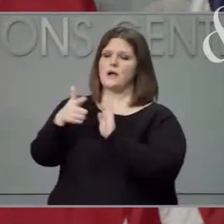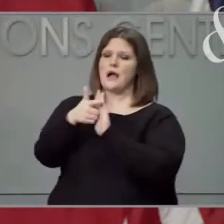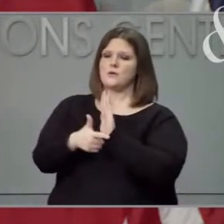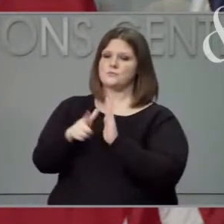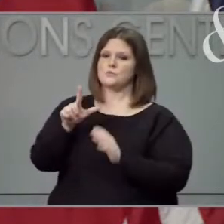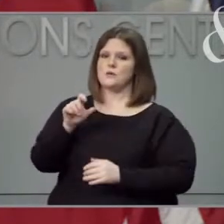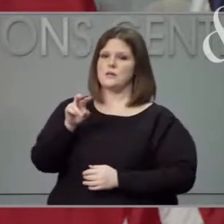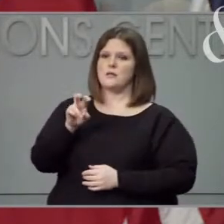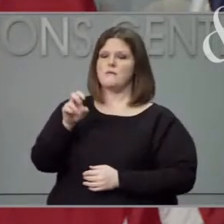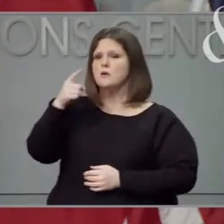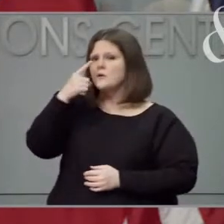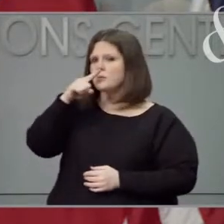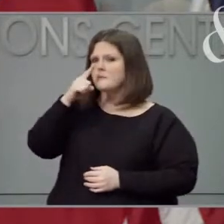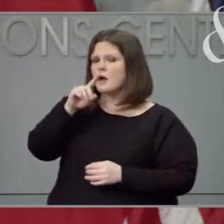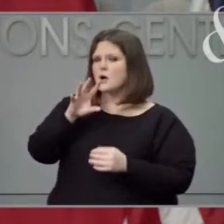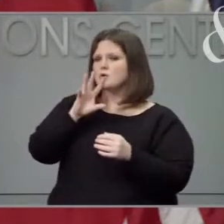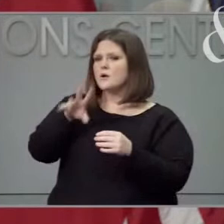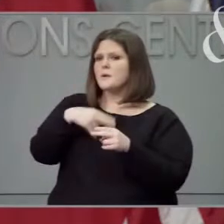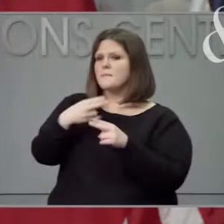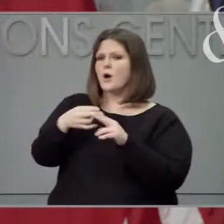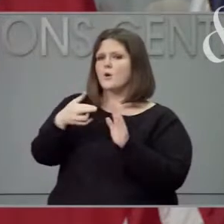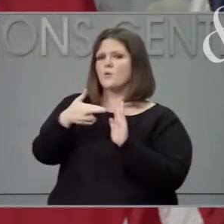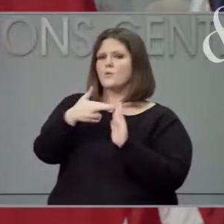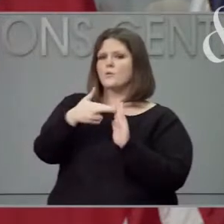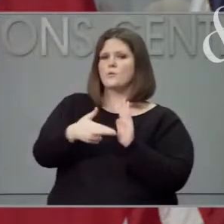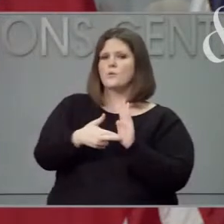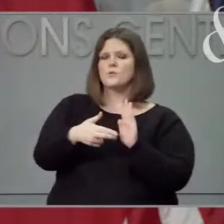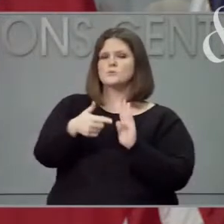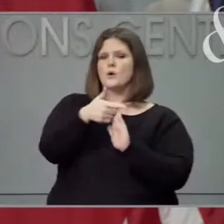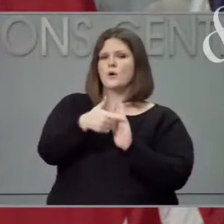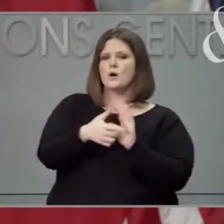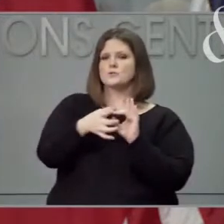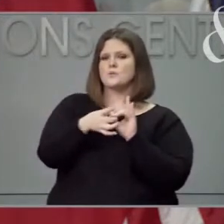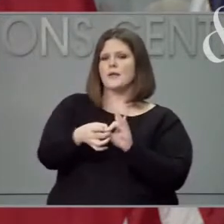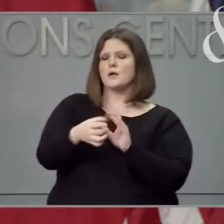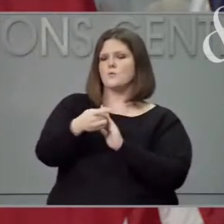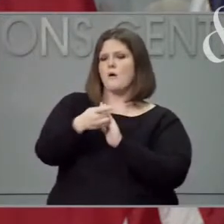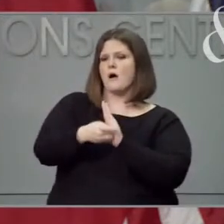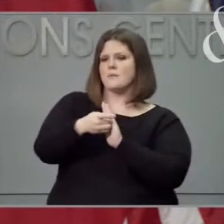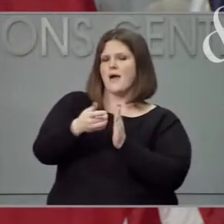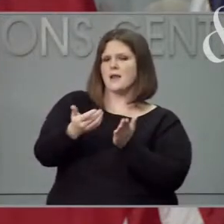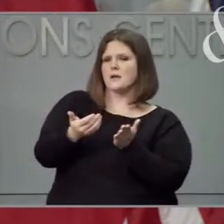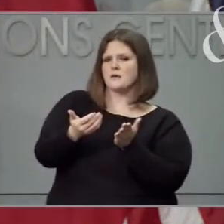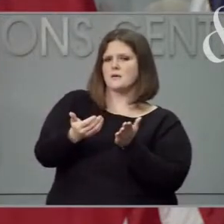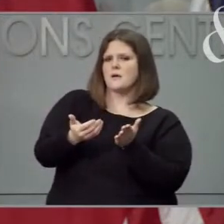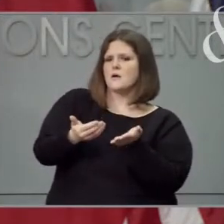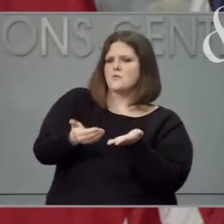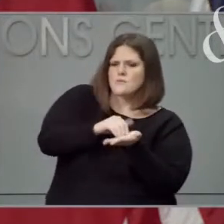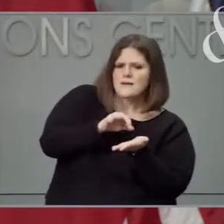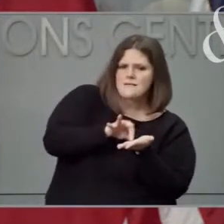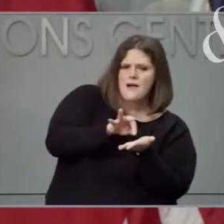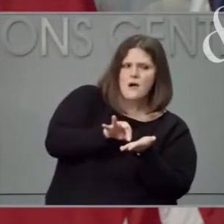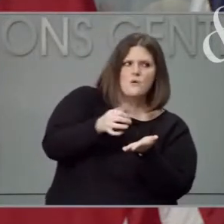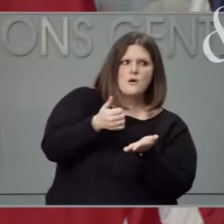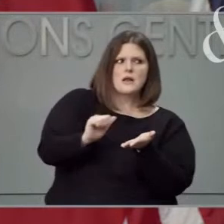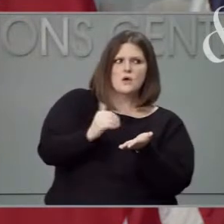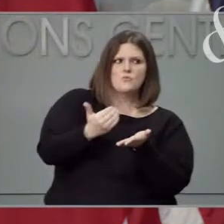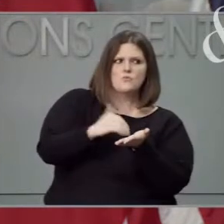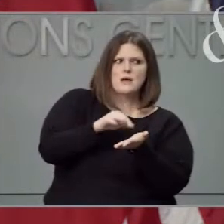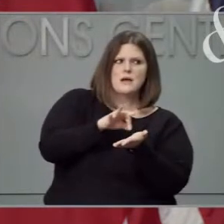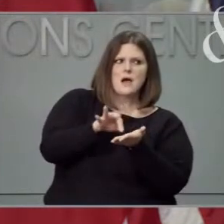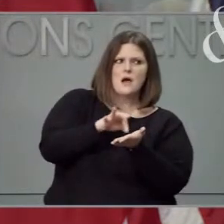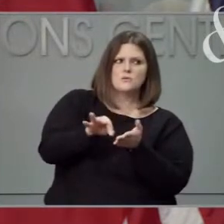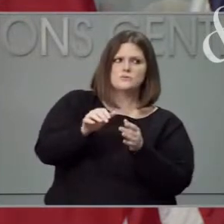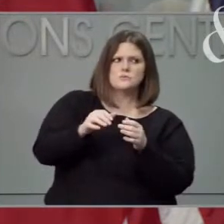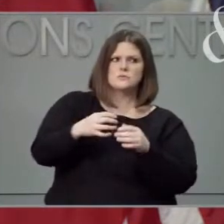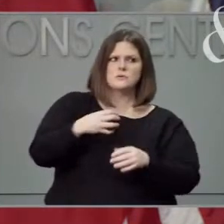you could talk about the rules or laws governing any automatic recounts or any recounts that might be requested by